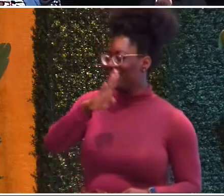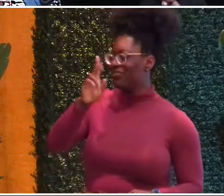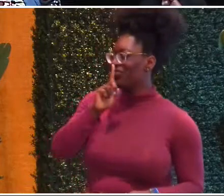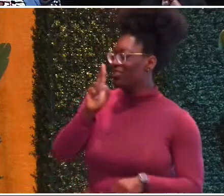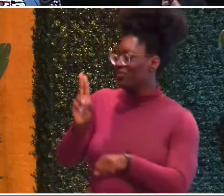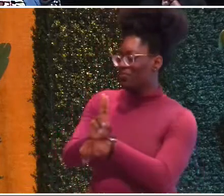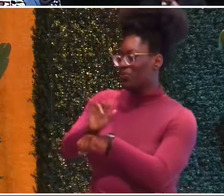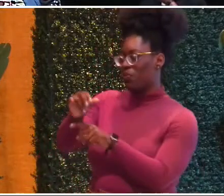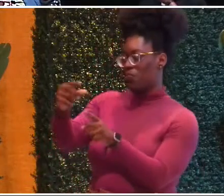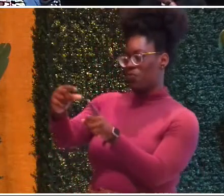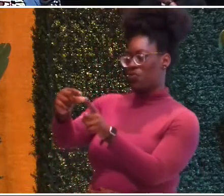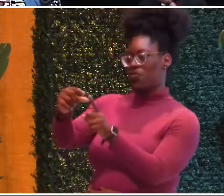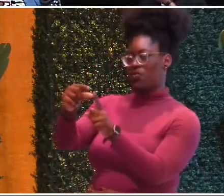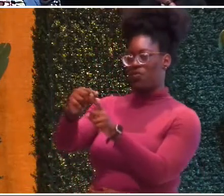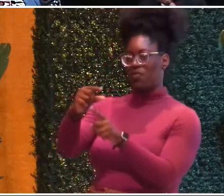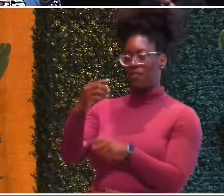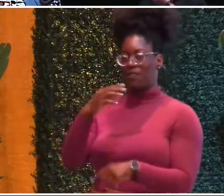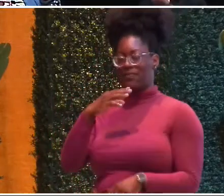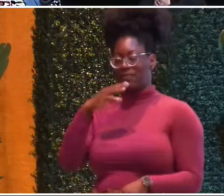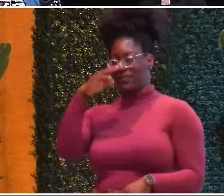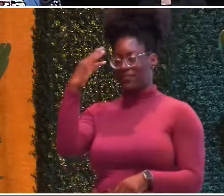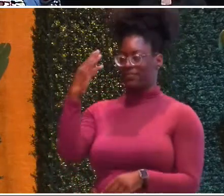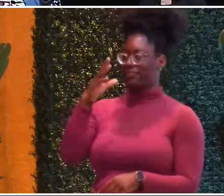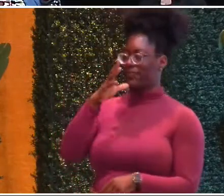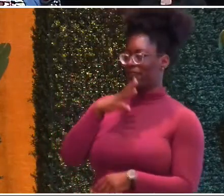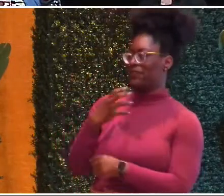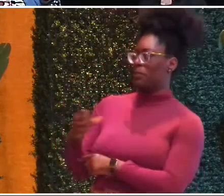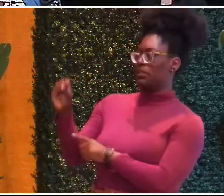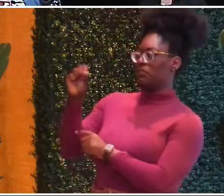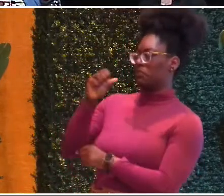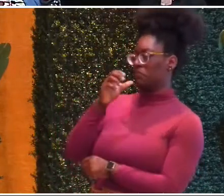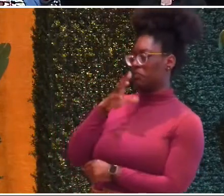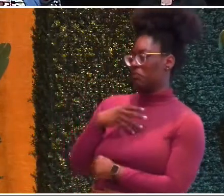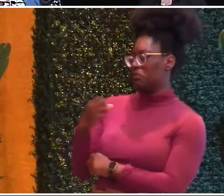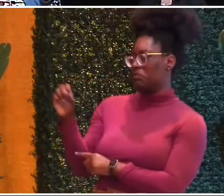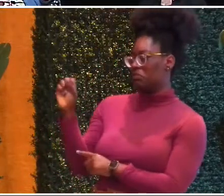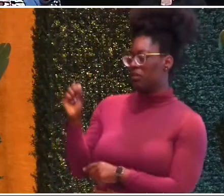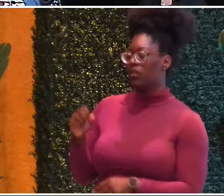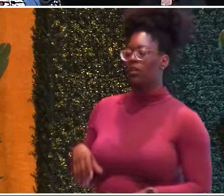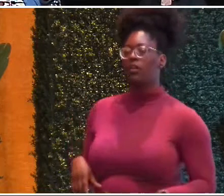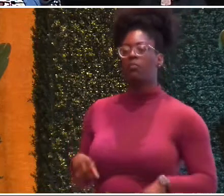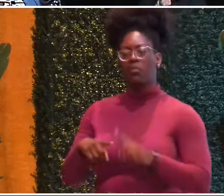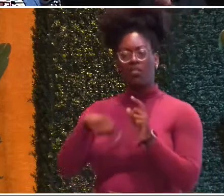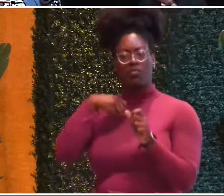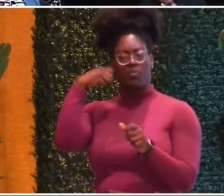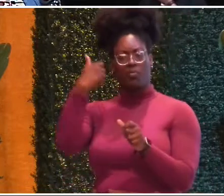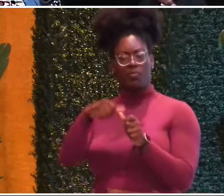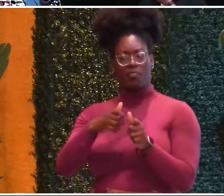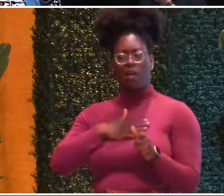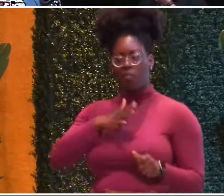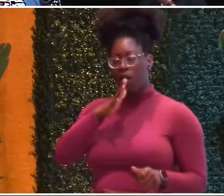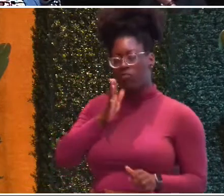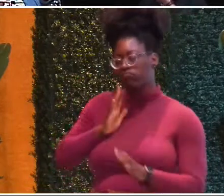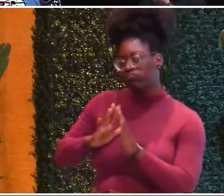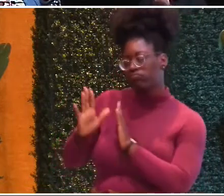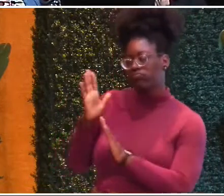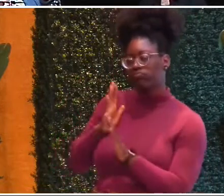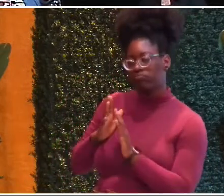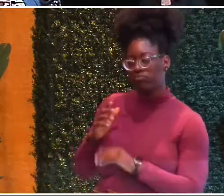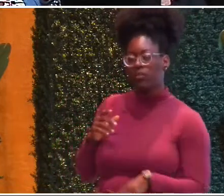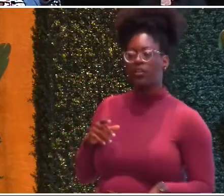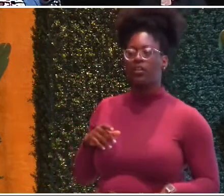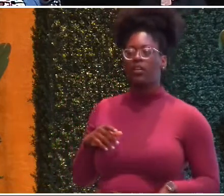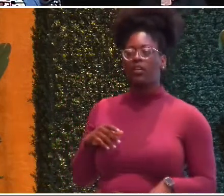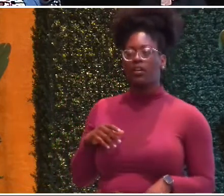mom, who carved out space for me to play at her vanity in her makeup out of my dad's